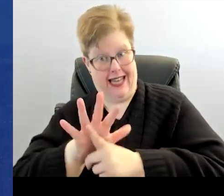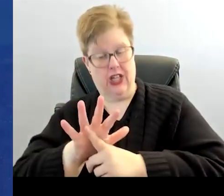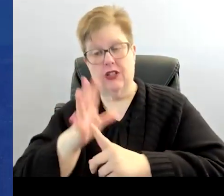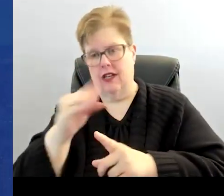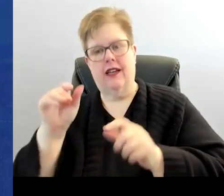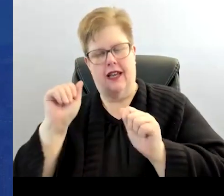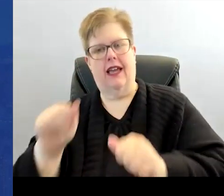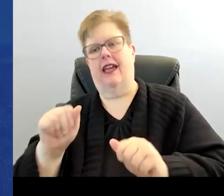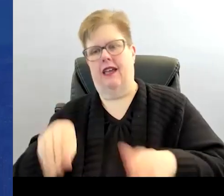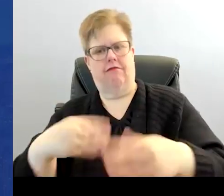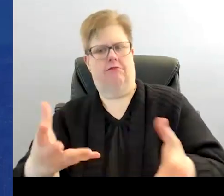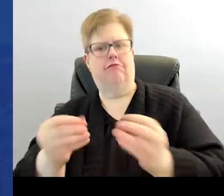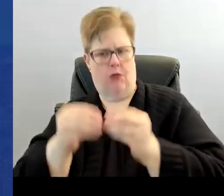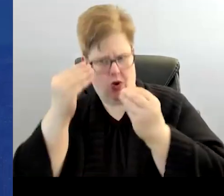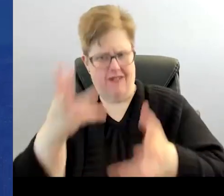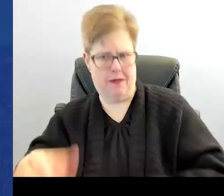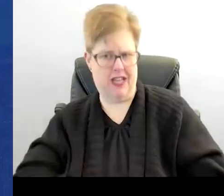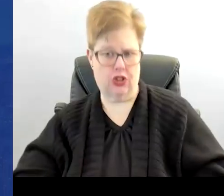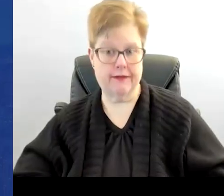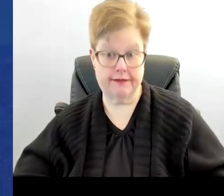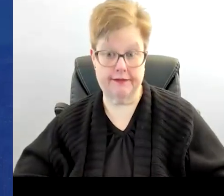can provide you with more information.